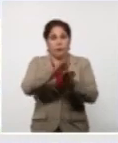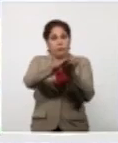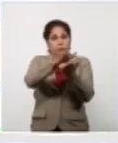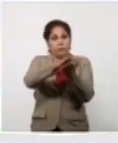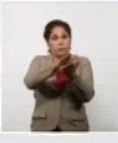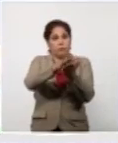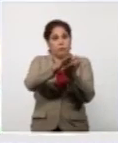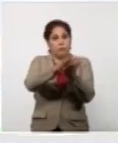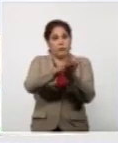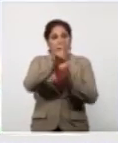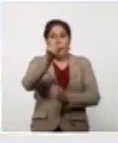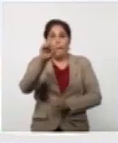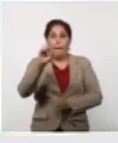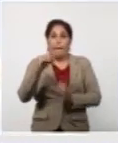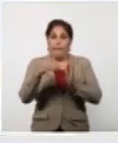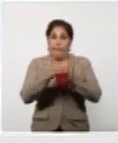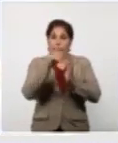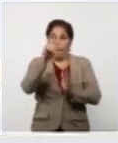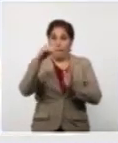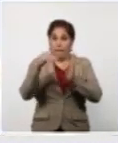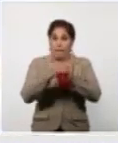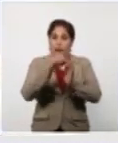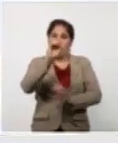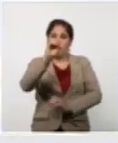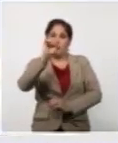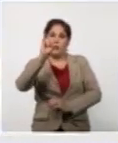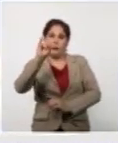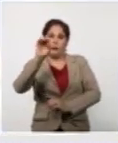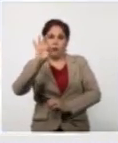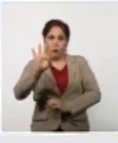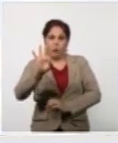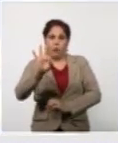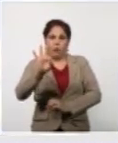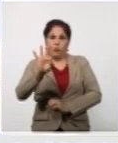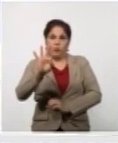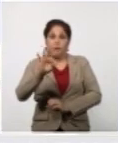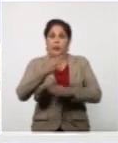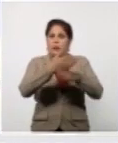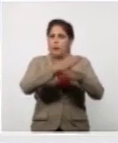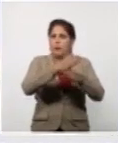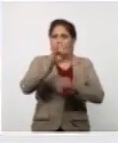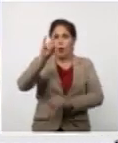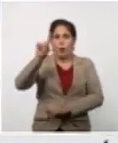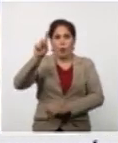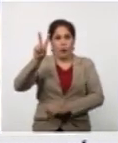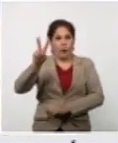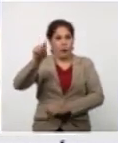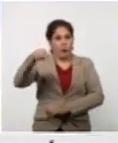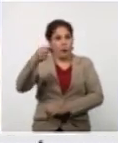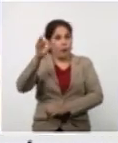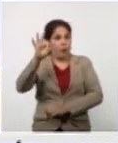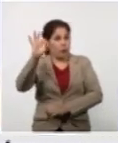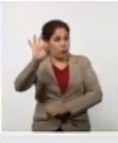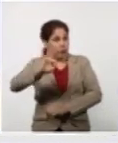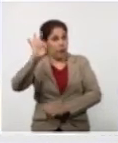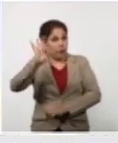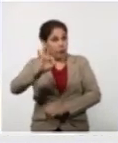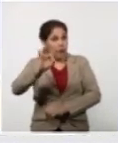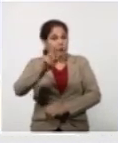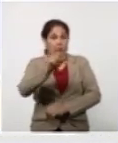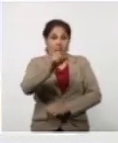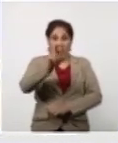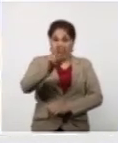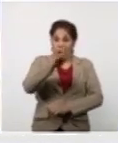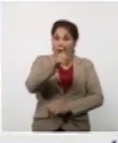92.8% of the 13 of the 14 new cases were asymptomatic. And I think that I had previously made